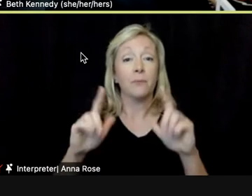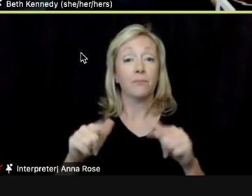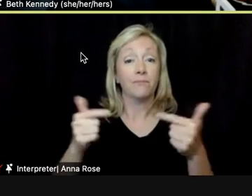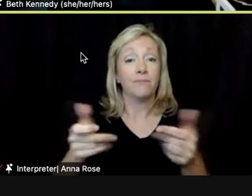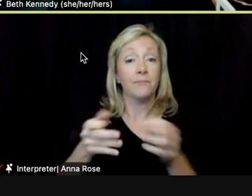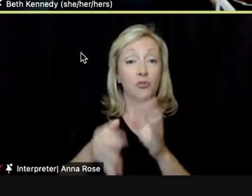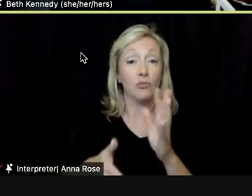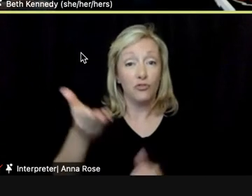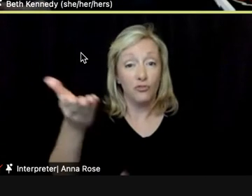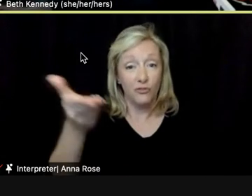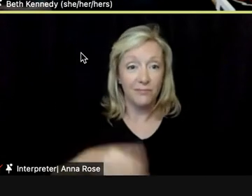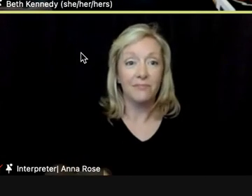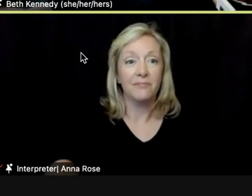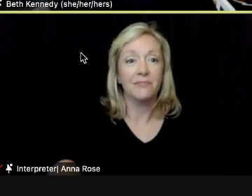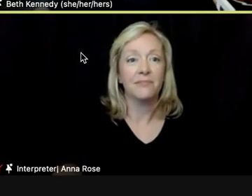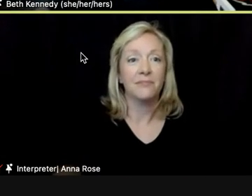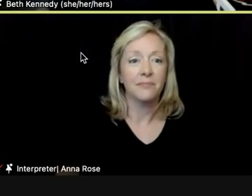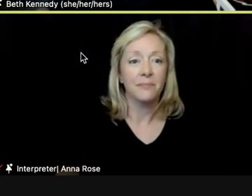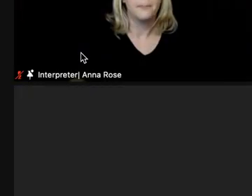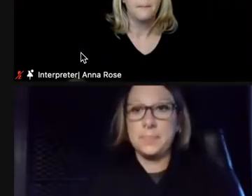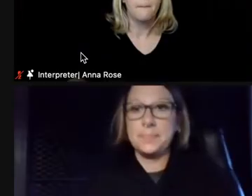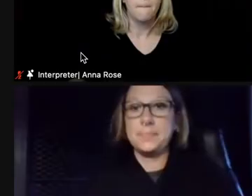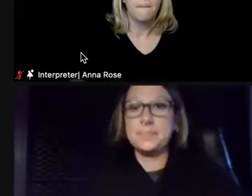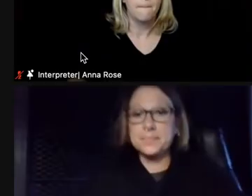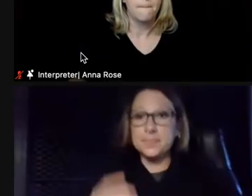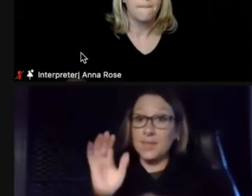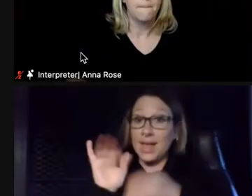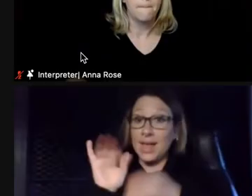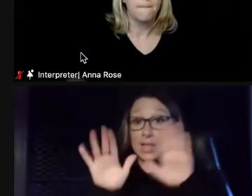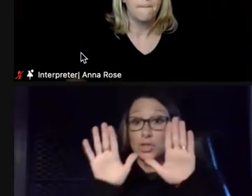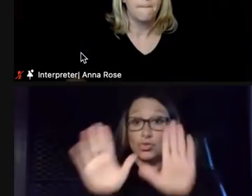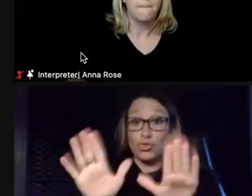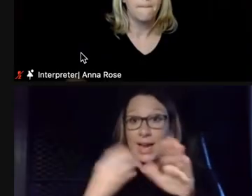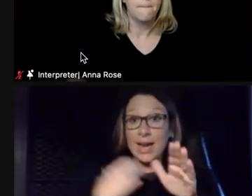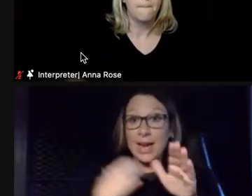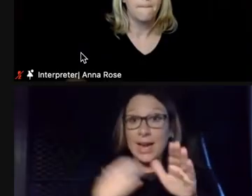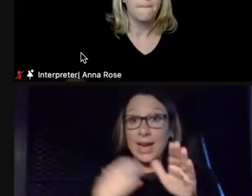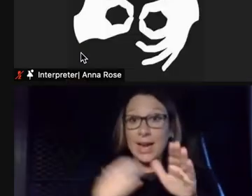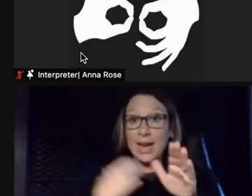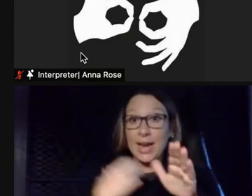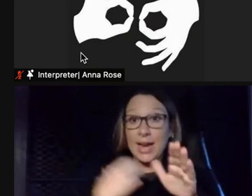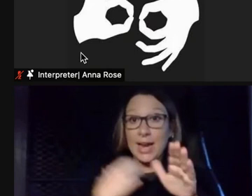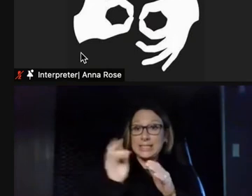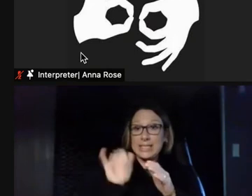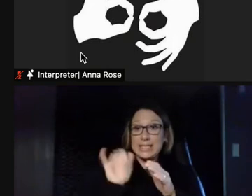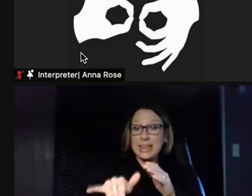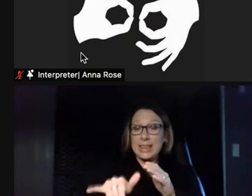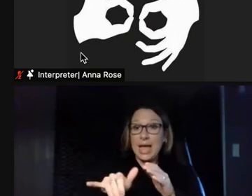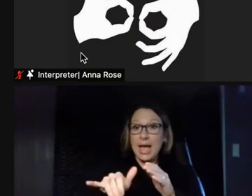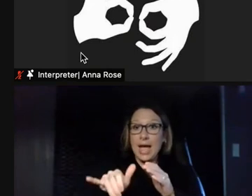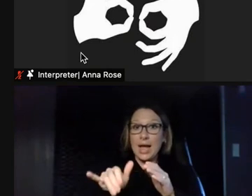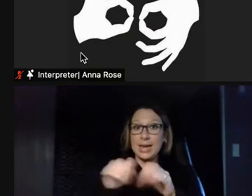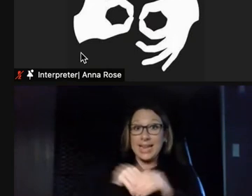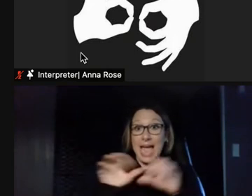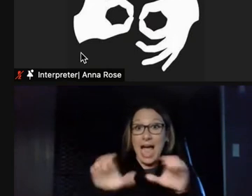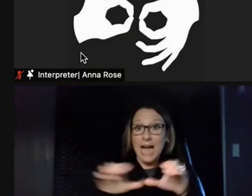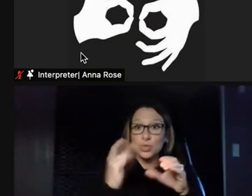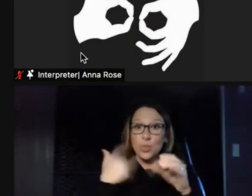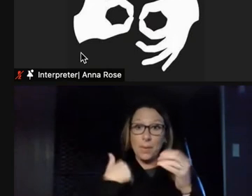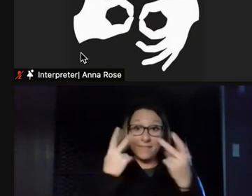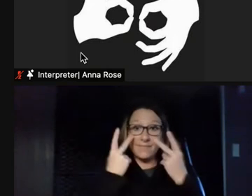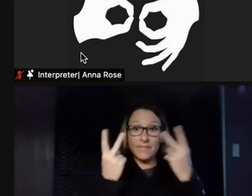wonderful. I wish I could just see that in action though, because I'm a visual person. I've got that for you. We're not gonna